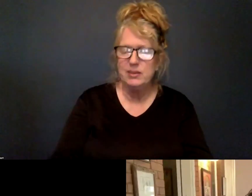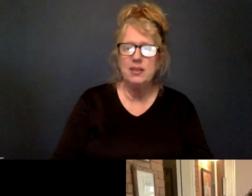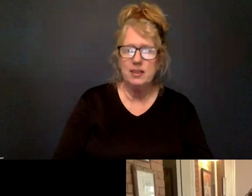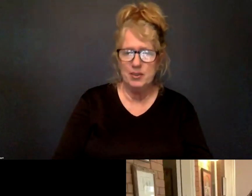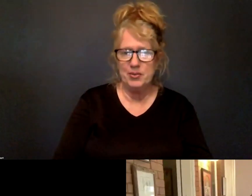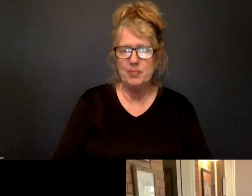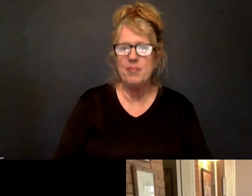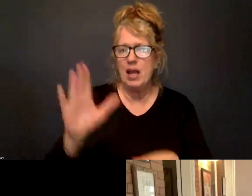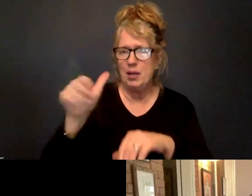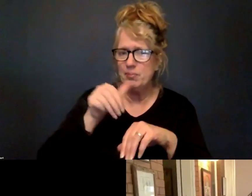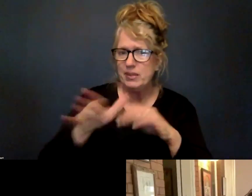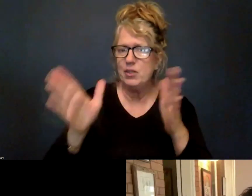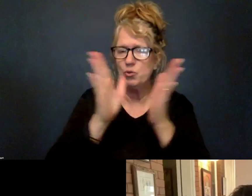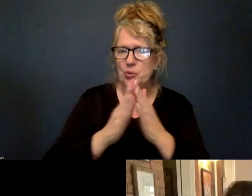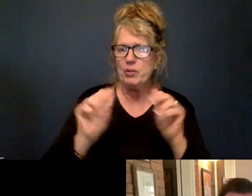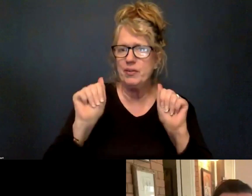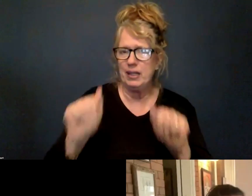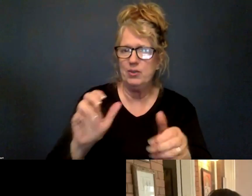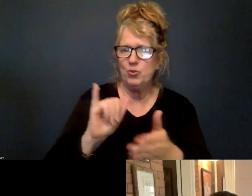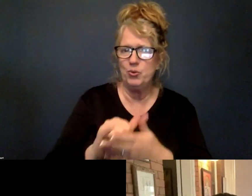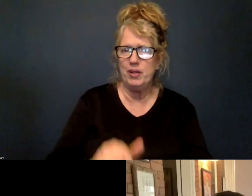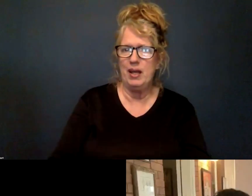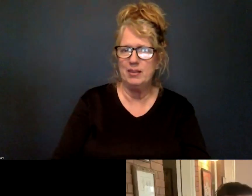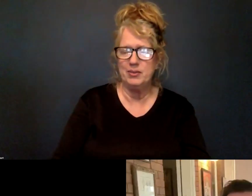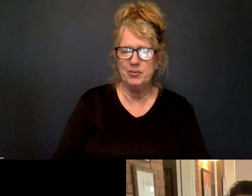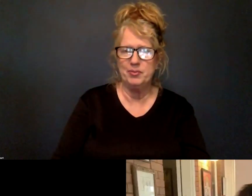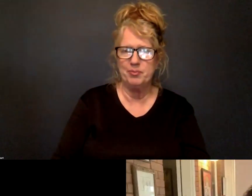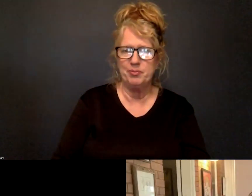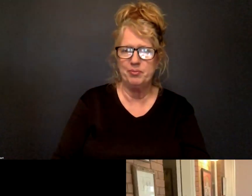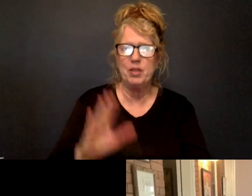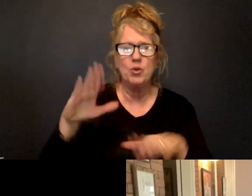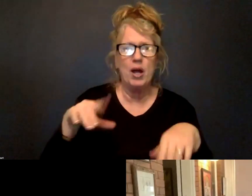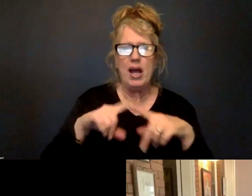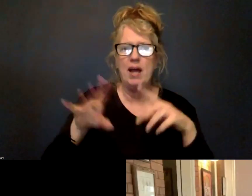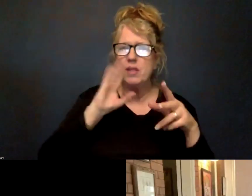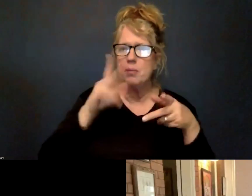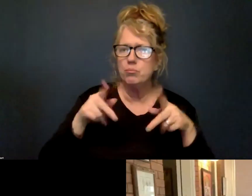sending a request so I can do that. Don't have sharing privileges just yet.